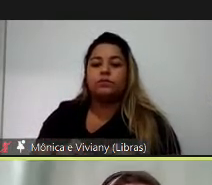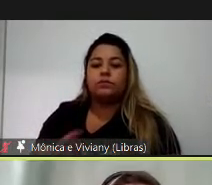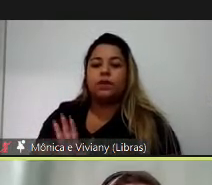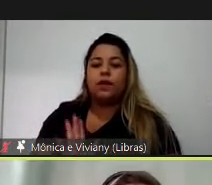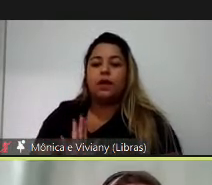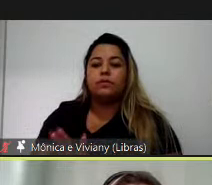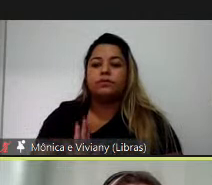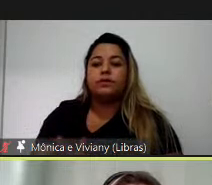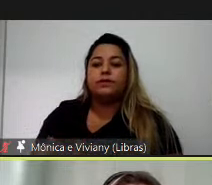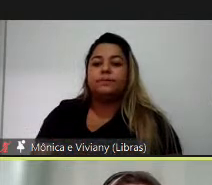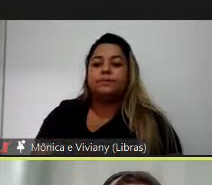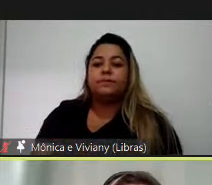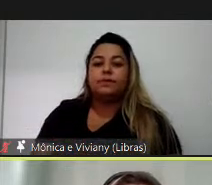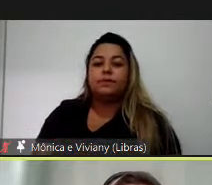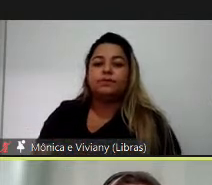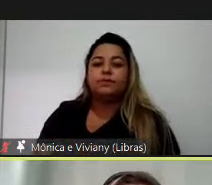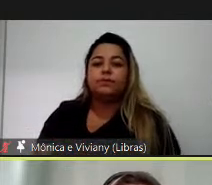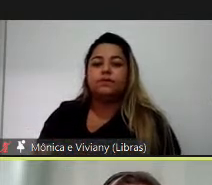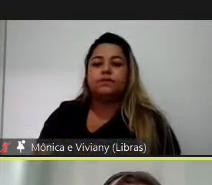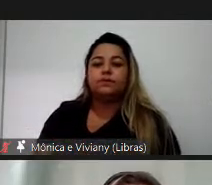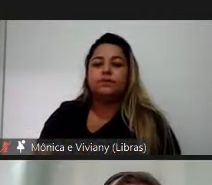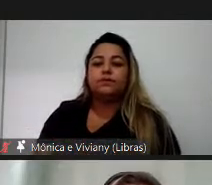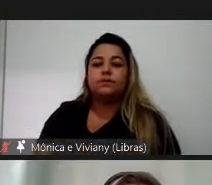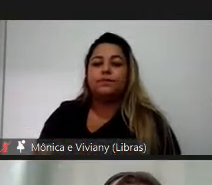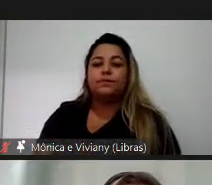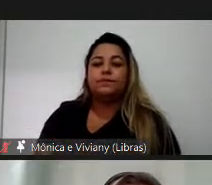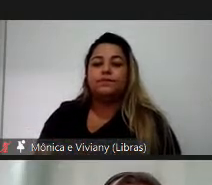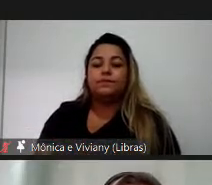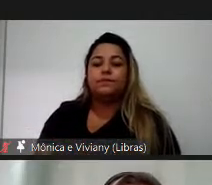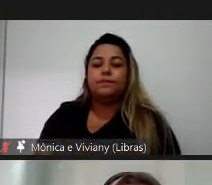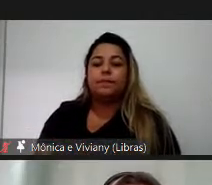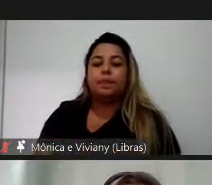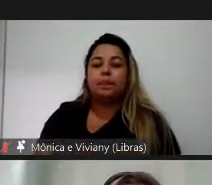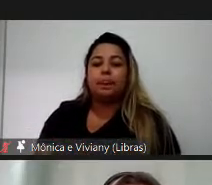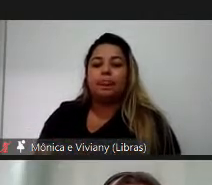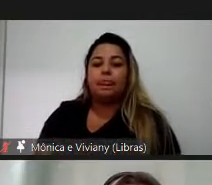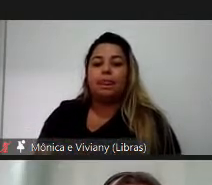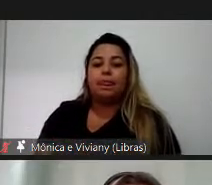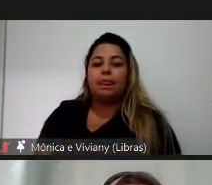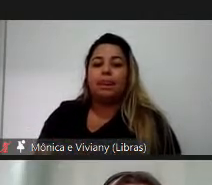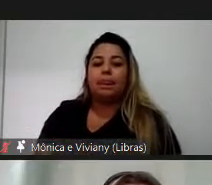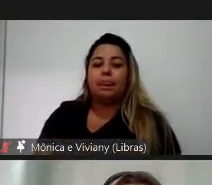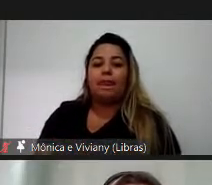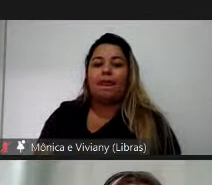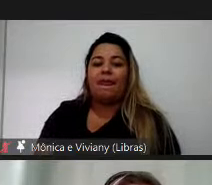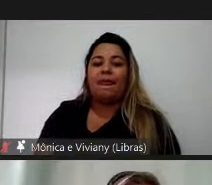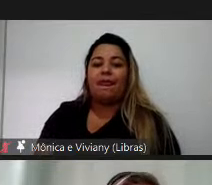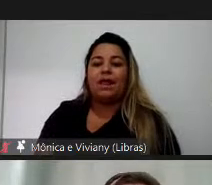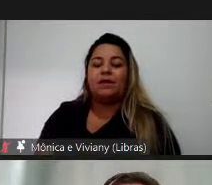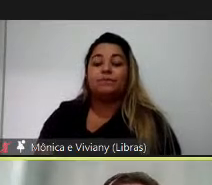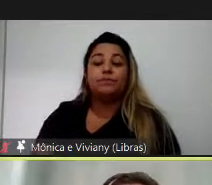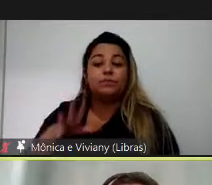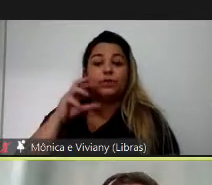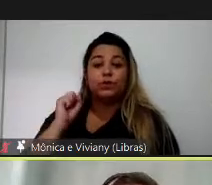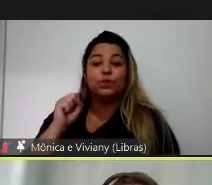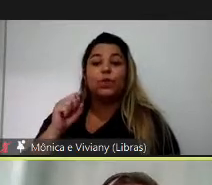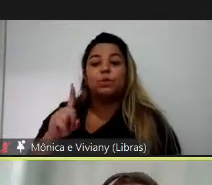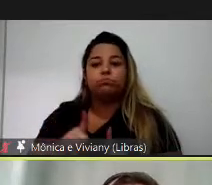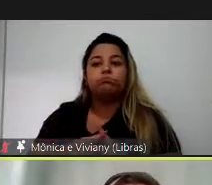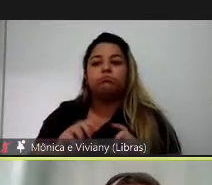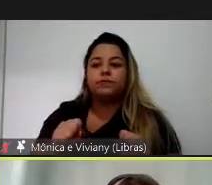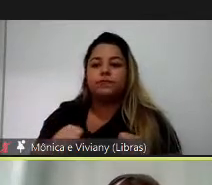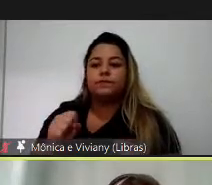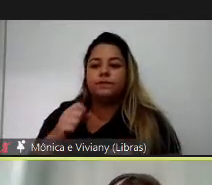are just seeing your video. Agora vocês me escutam? Now, can you hear me? Yes, we can.